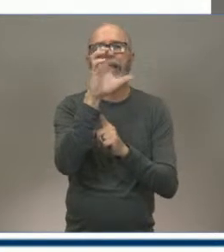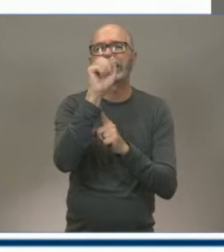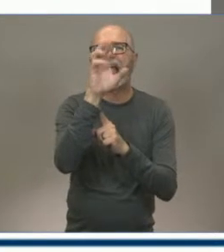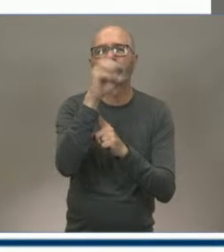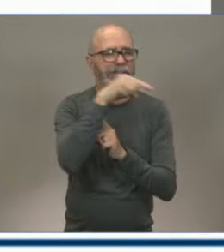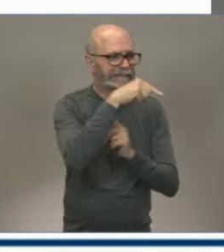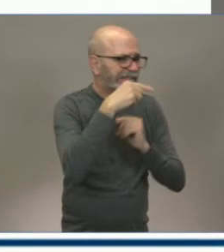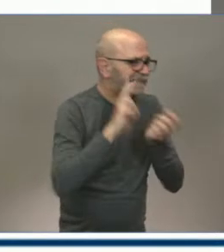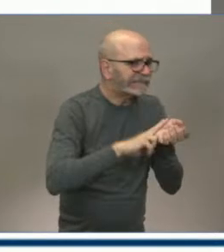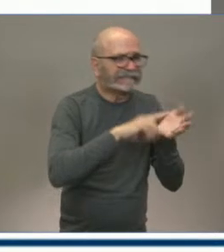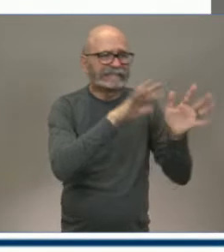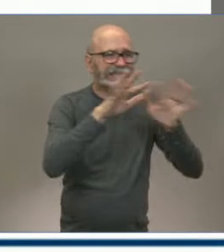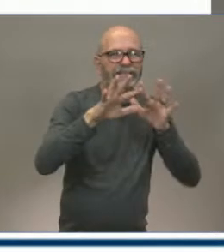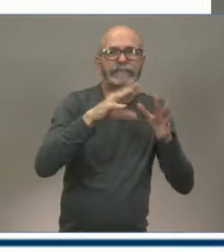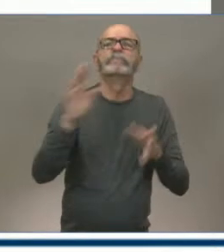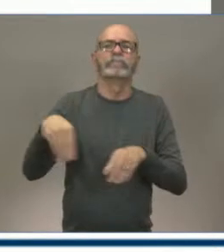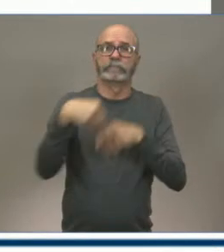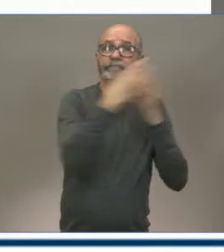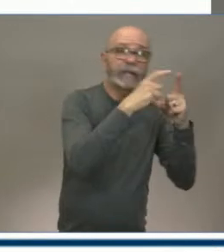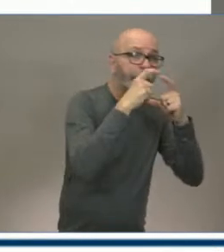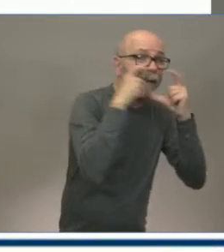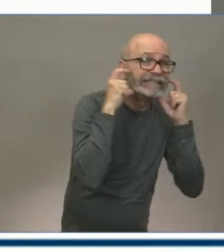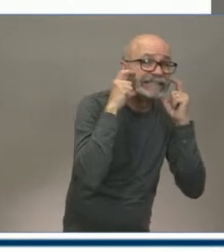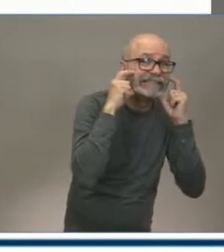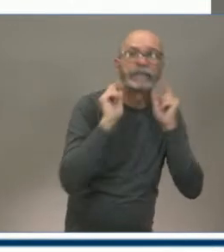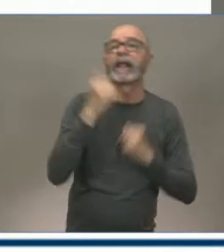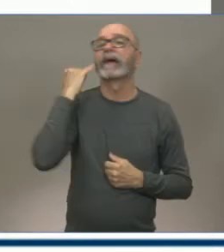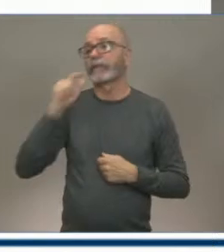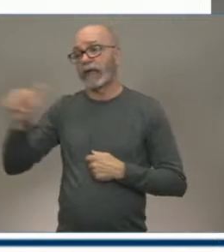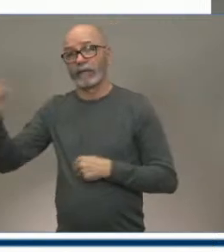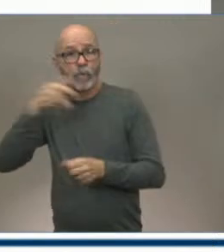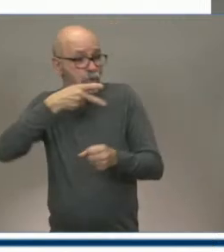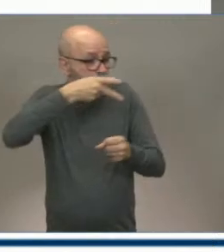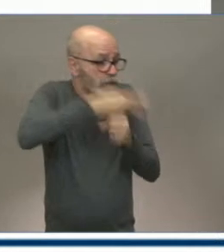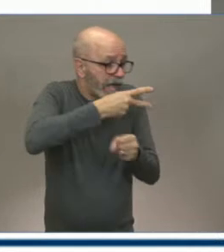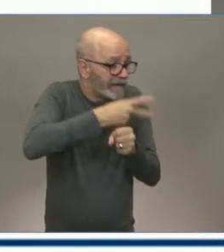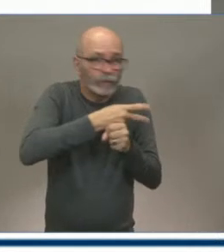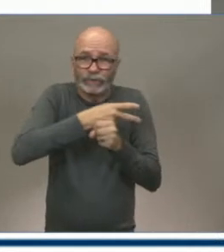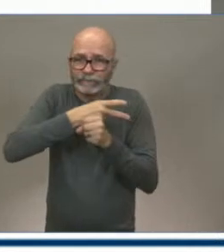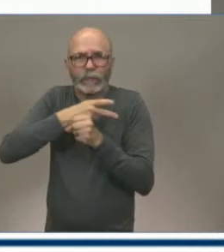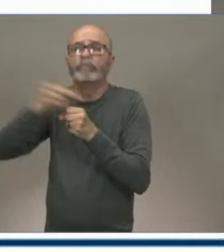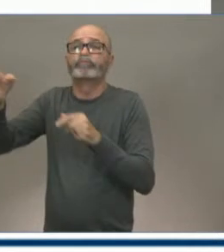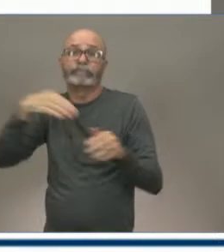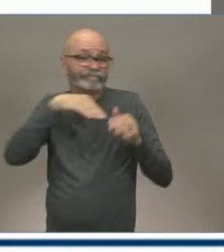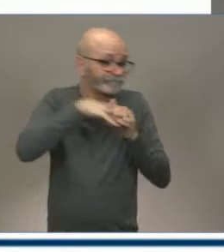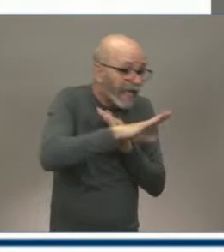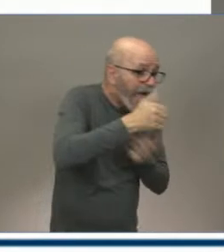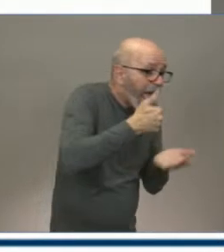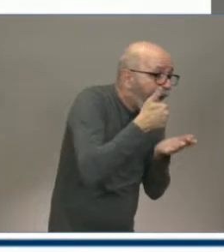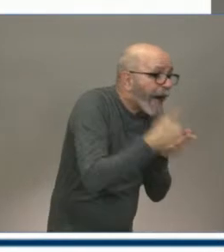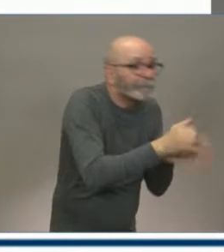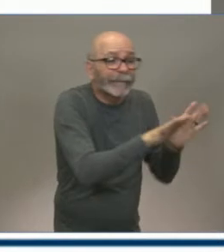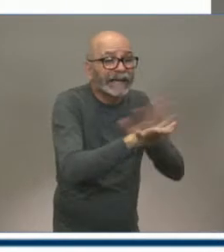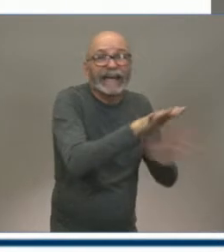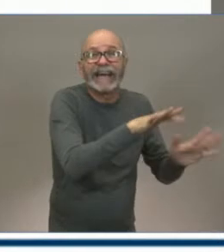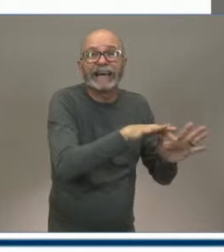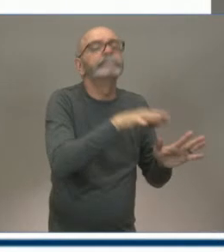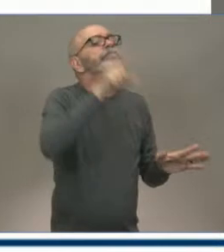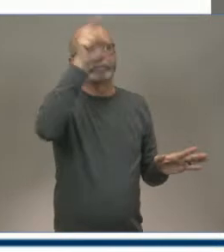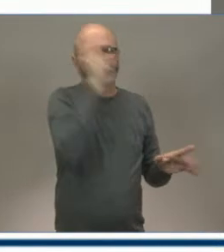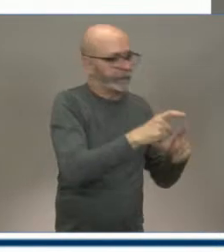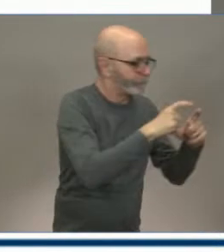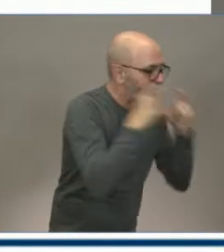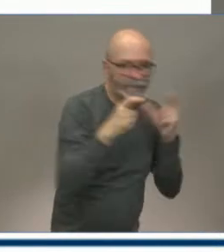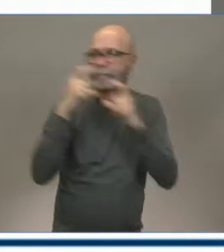wear one too. Unless they have, a valid medical reason that they cannot wear a mask. We're hearing